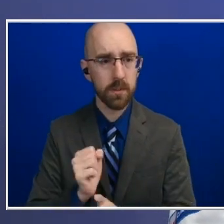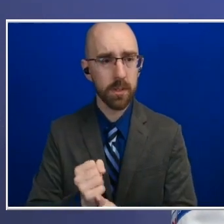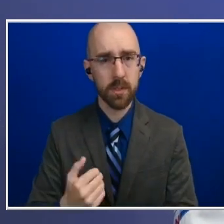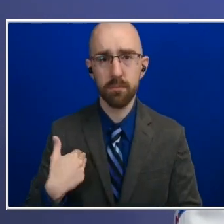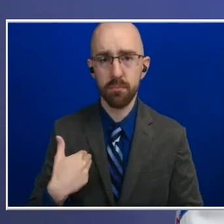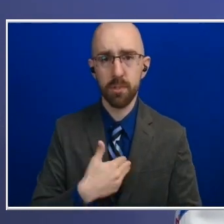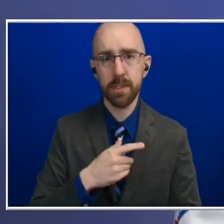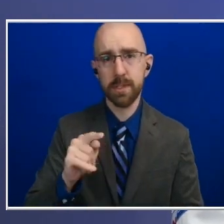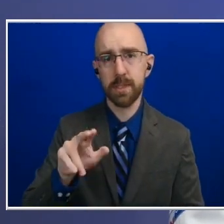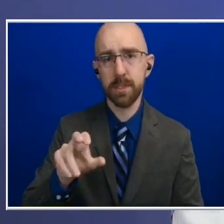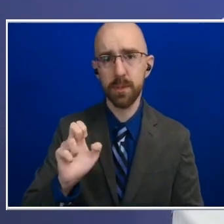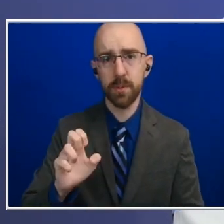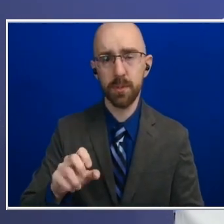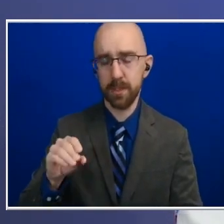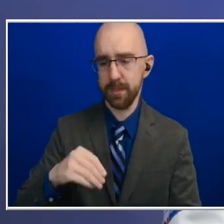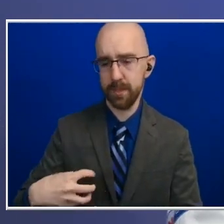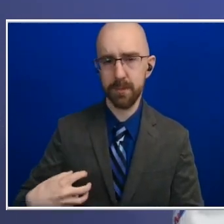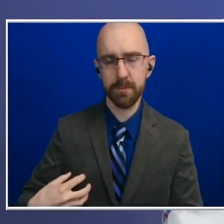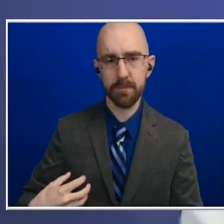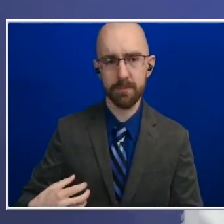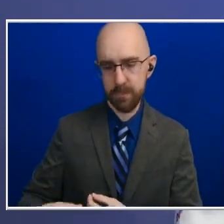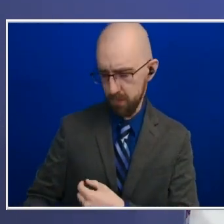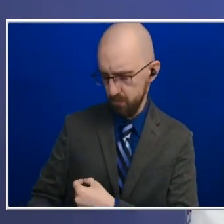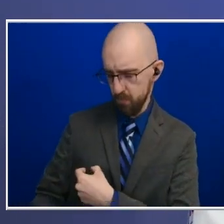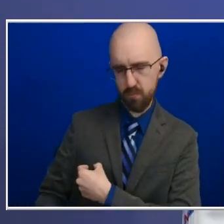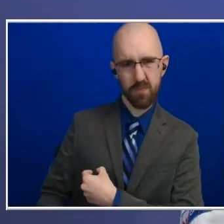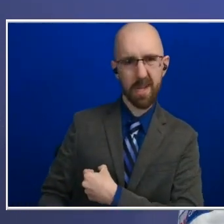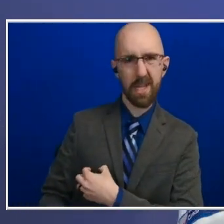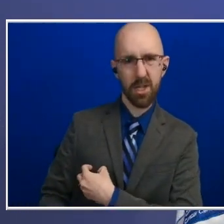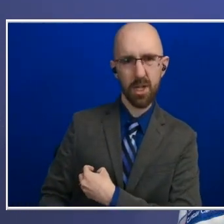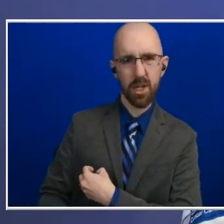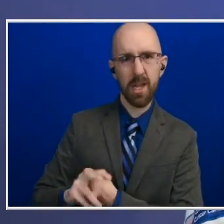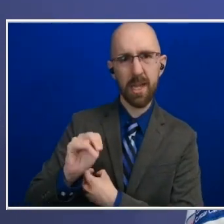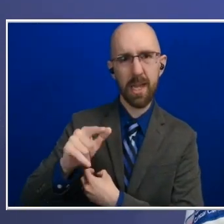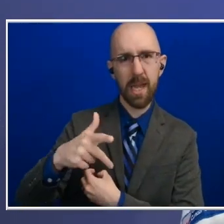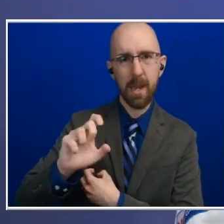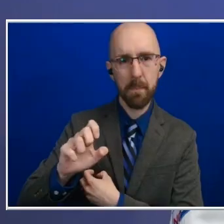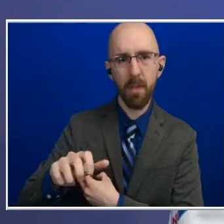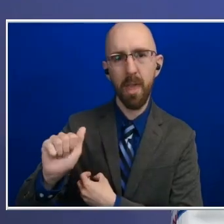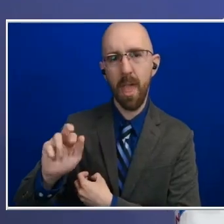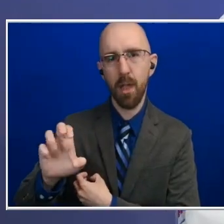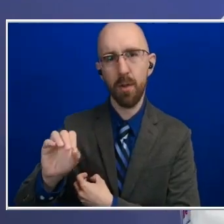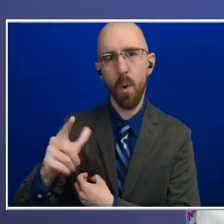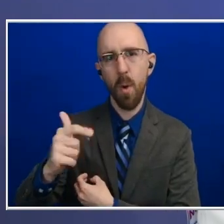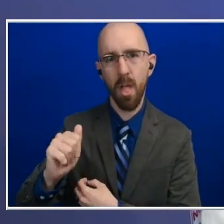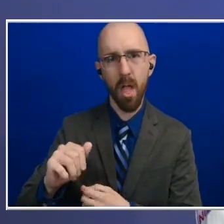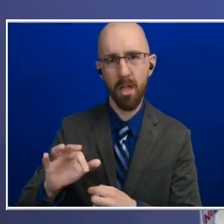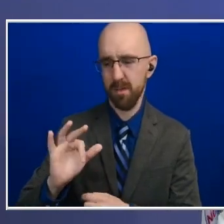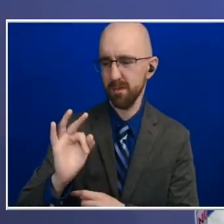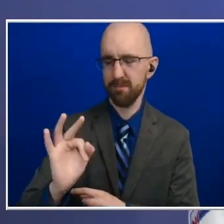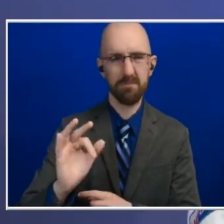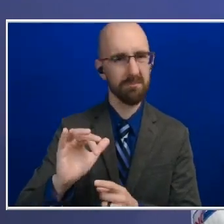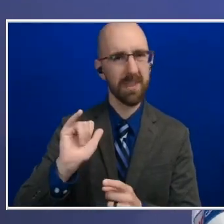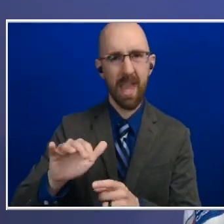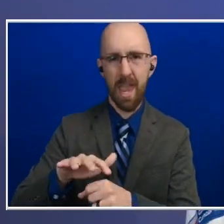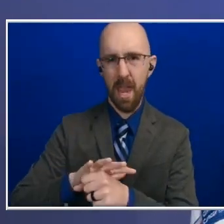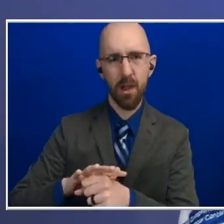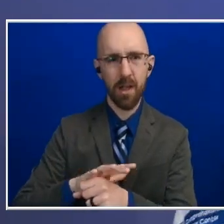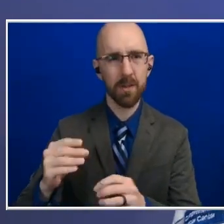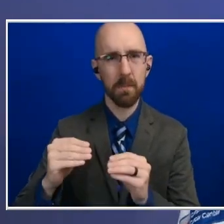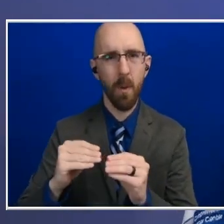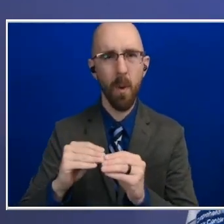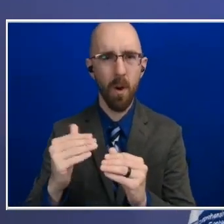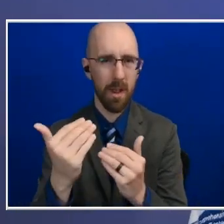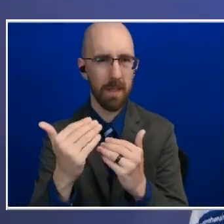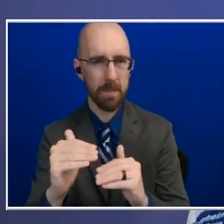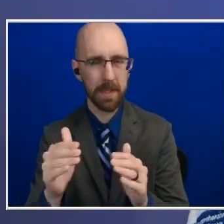the area just underneath the nipple and the areola, which is the pigmented area underneath the nipple. And so it's a much more confined, smaller focus